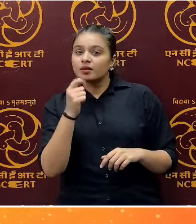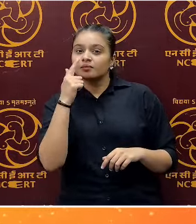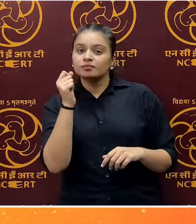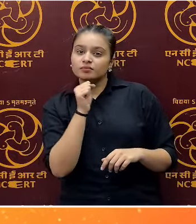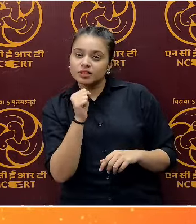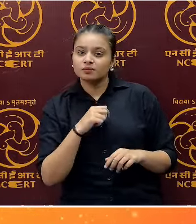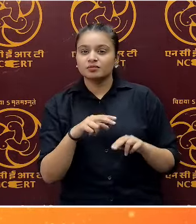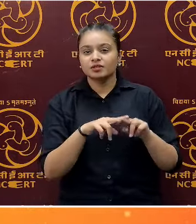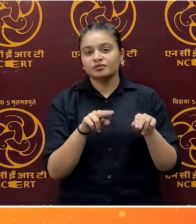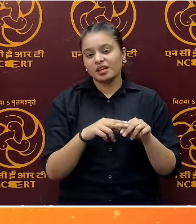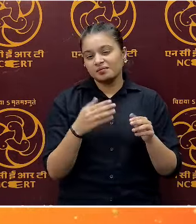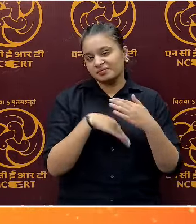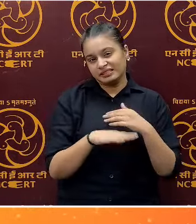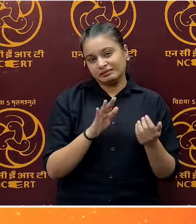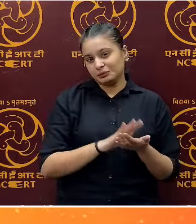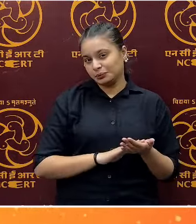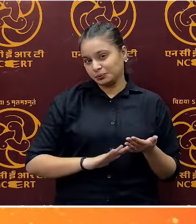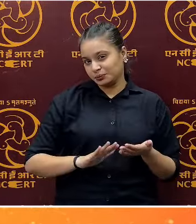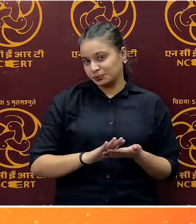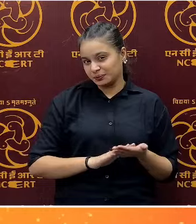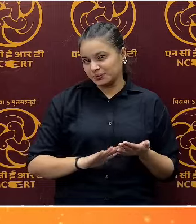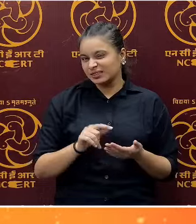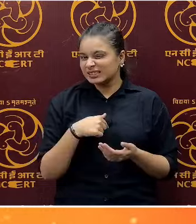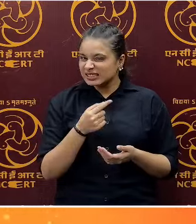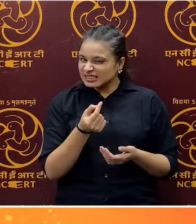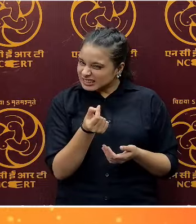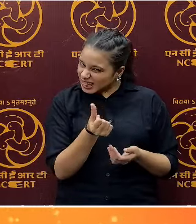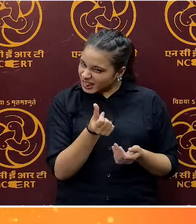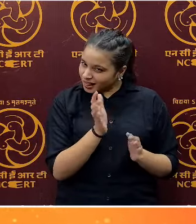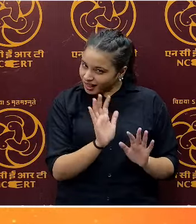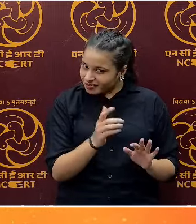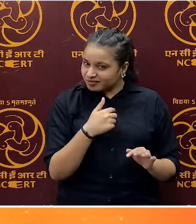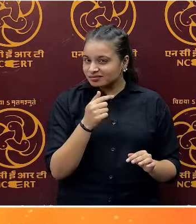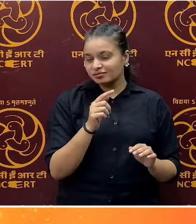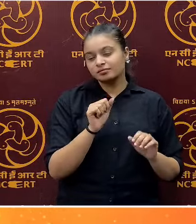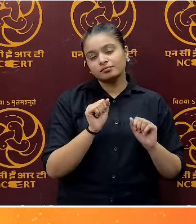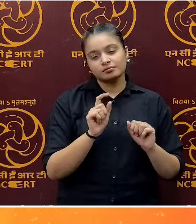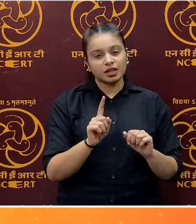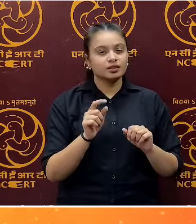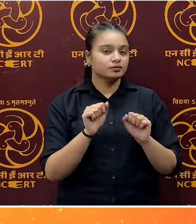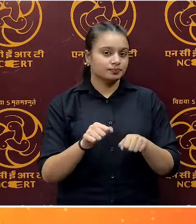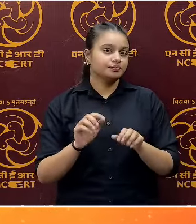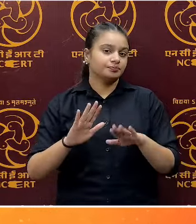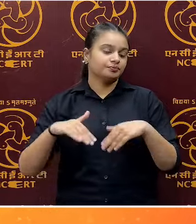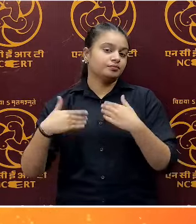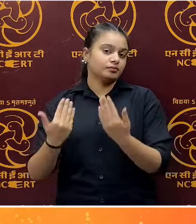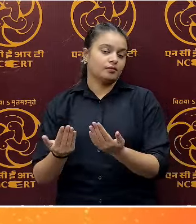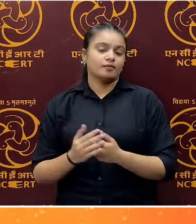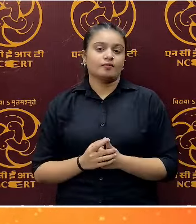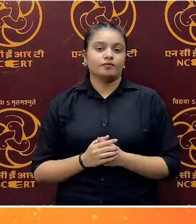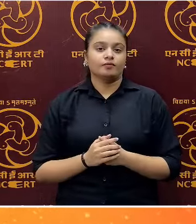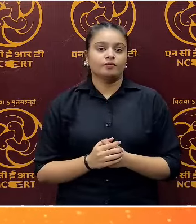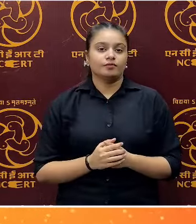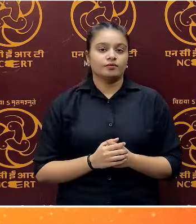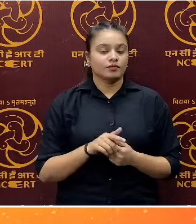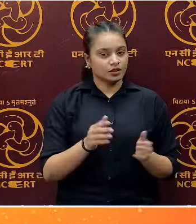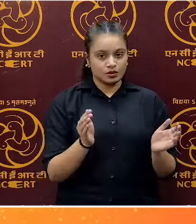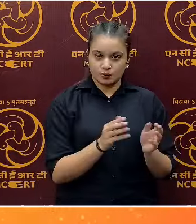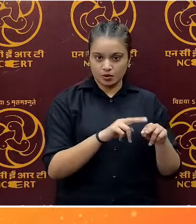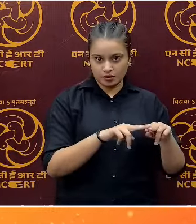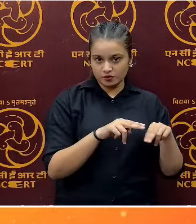in nuclear families. It is a slight bit downfall for that. Yeah. But yes, now moving on. We talked about nuclear family, which